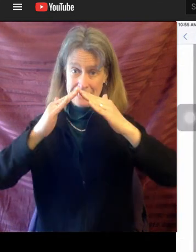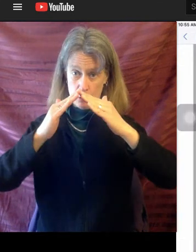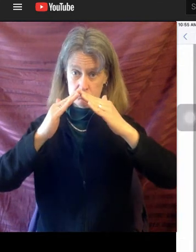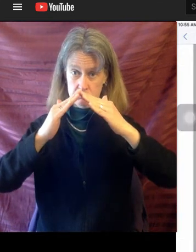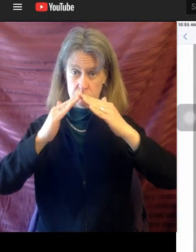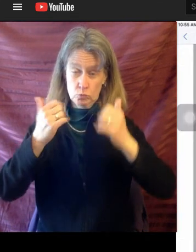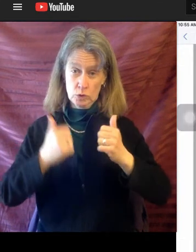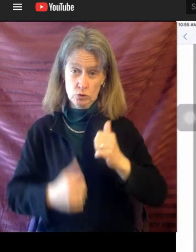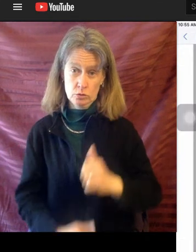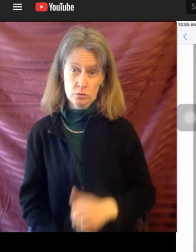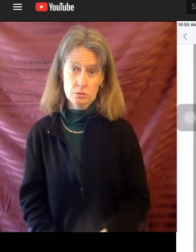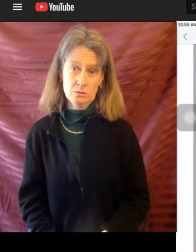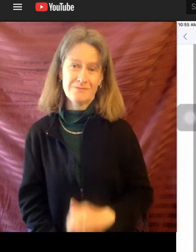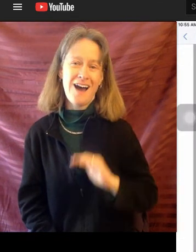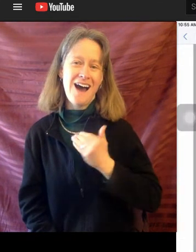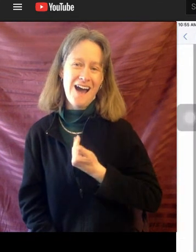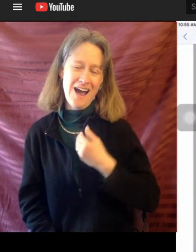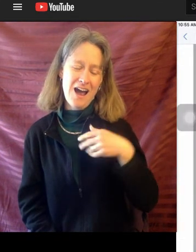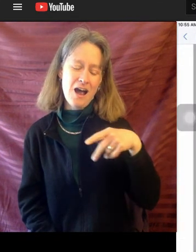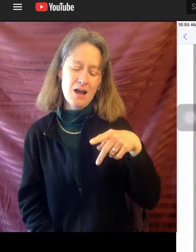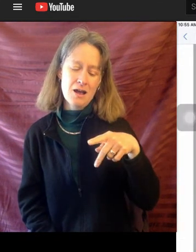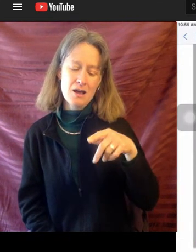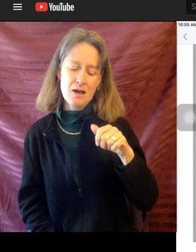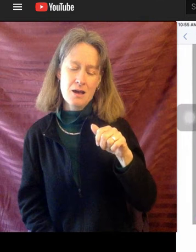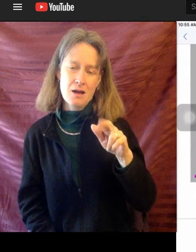Our parabola opens down.